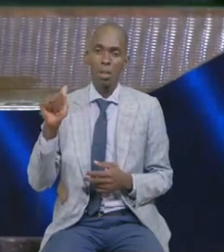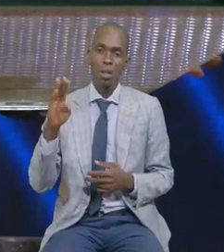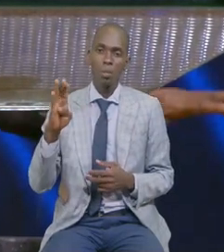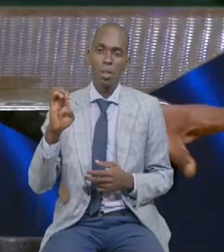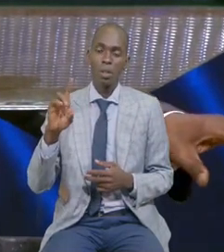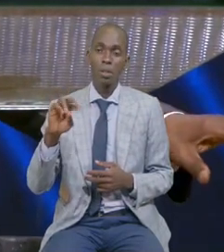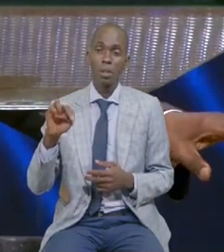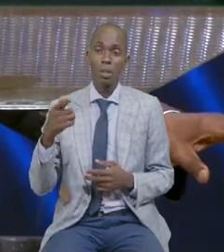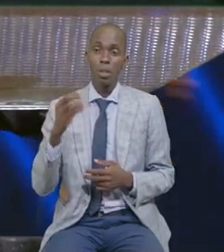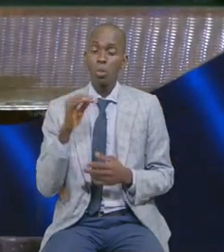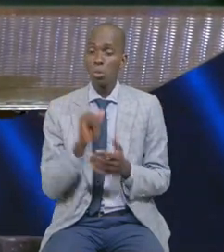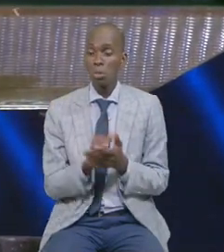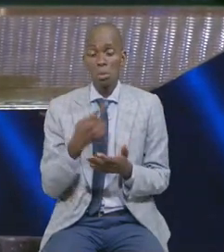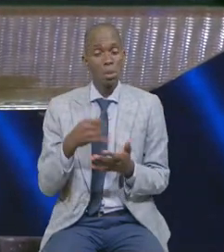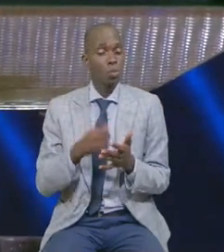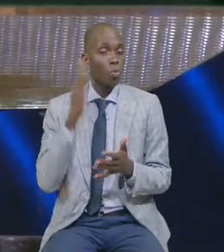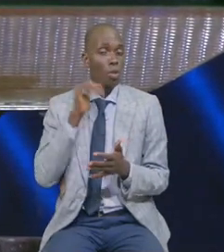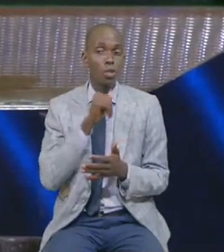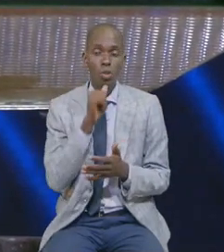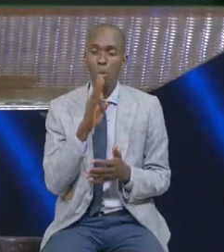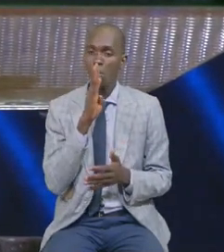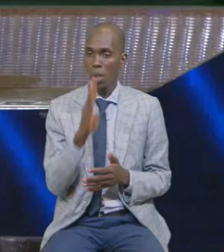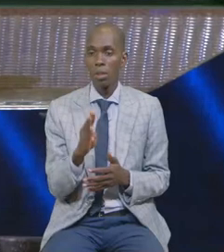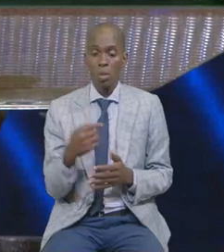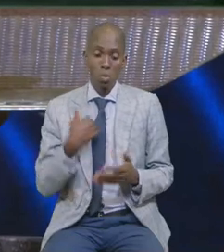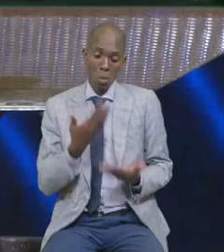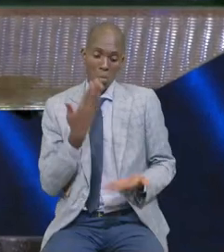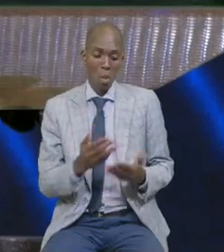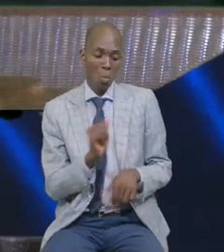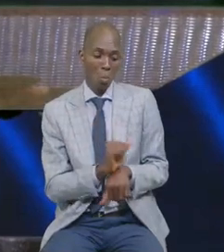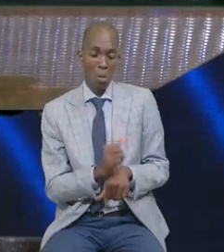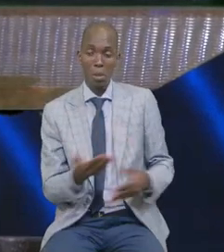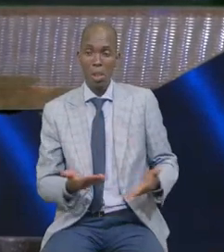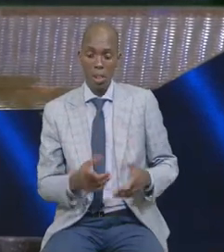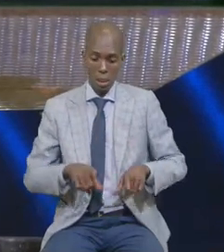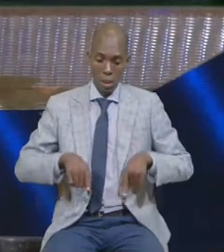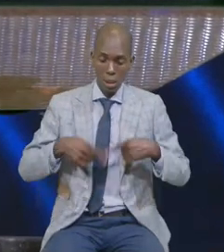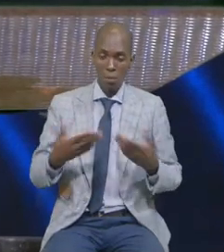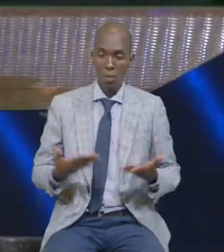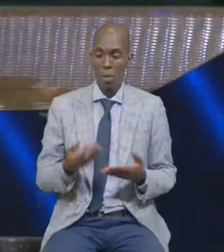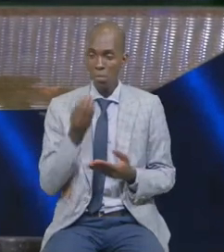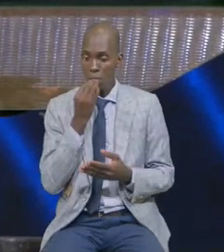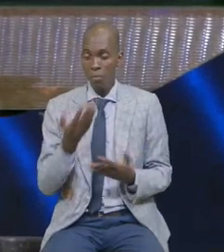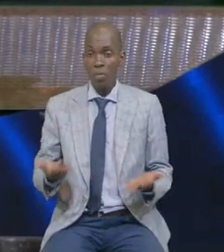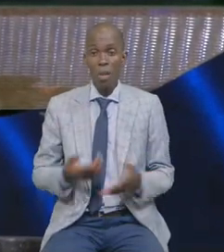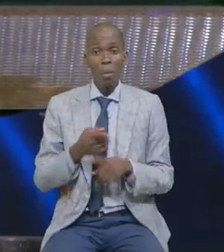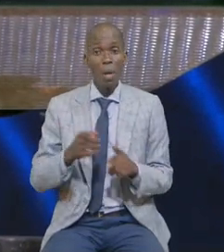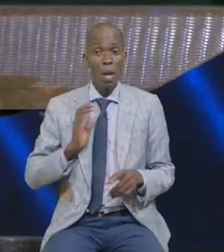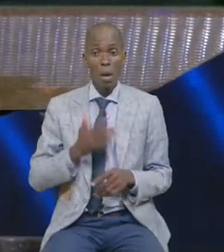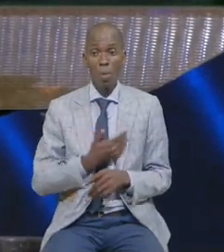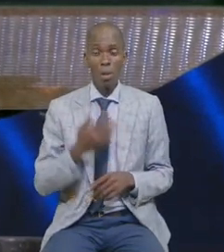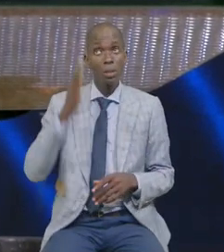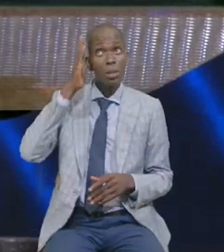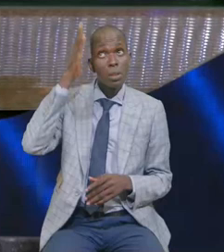might walk here, we might make our living here, but our eternity will not be in your